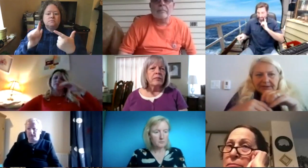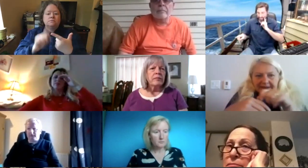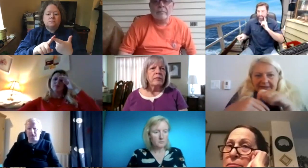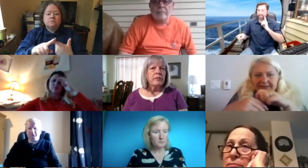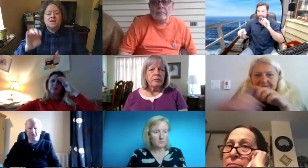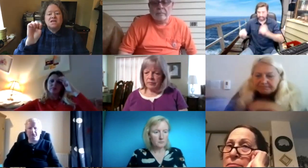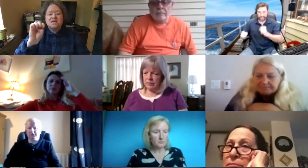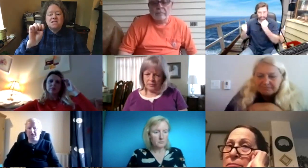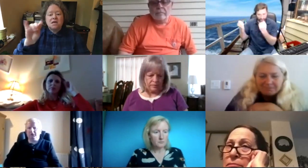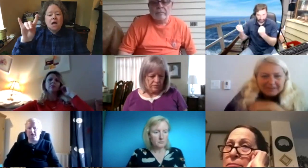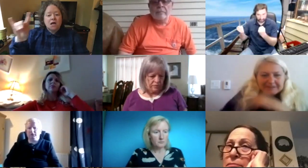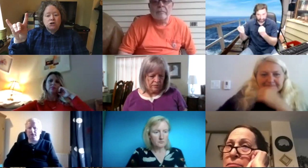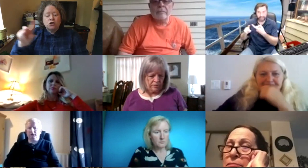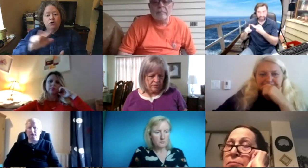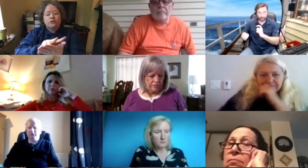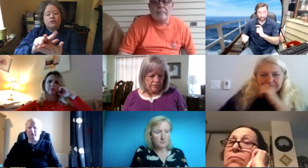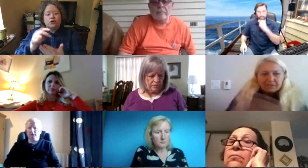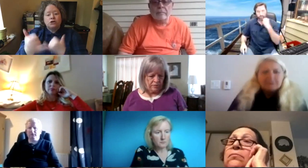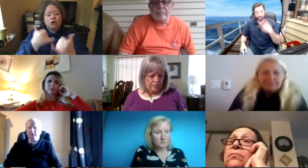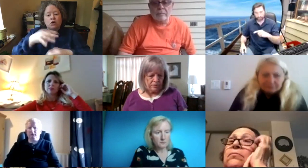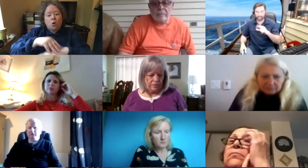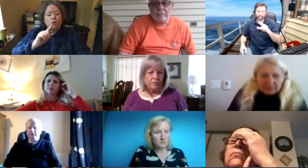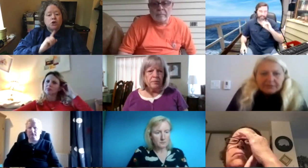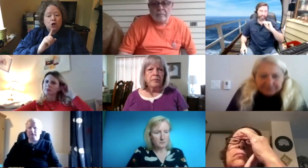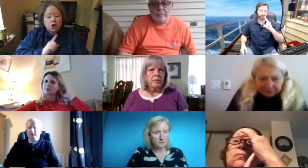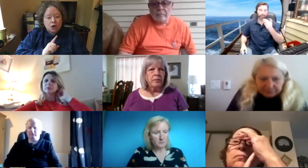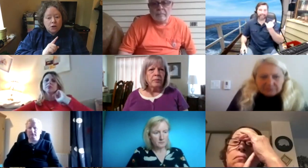but it was actually Lithuania. The other was